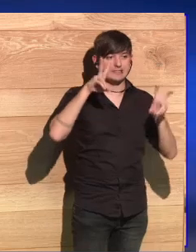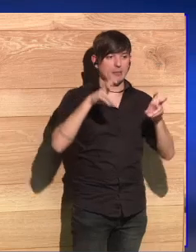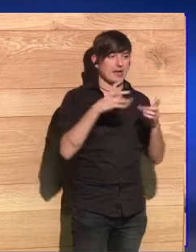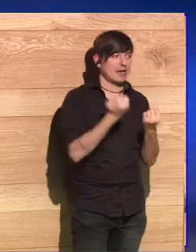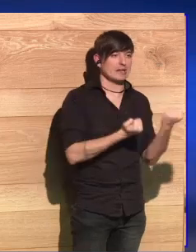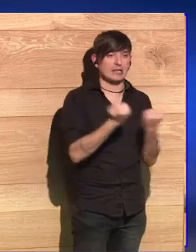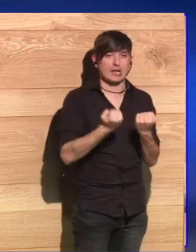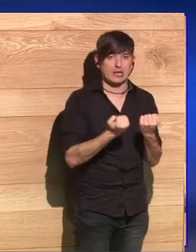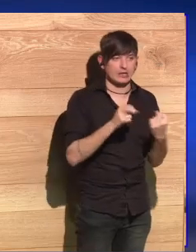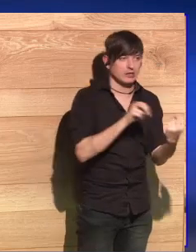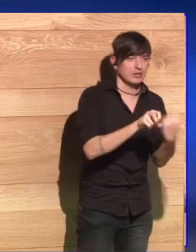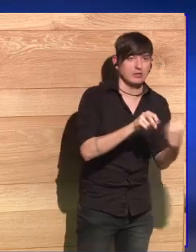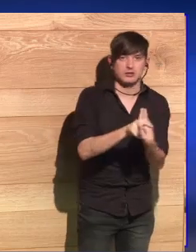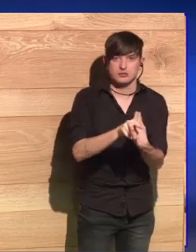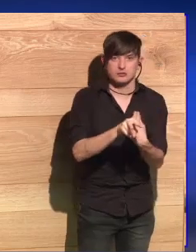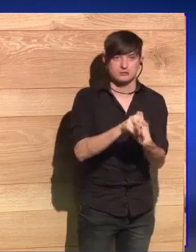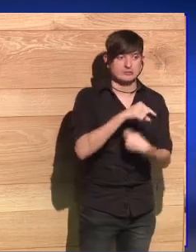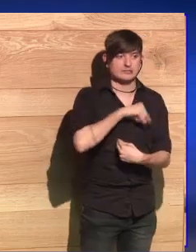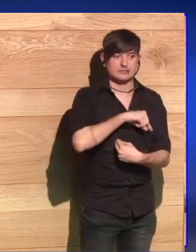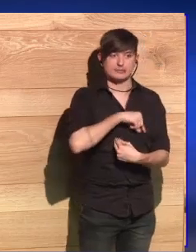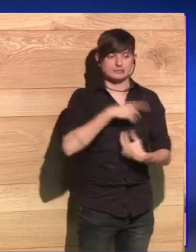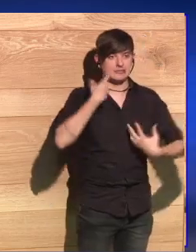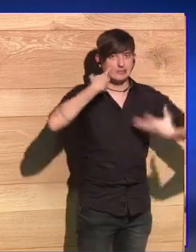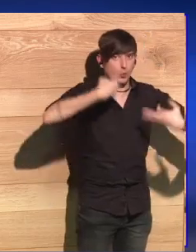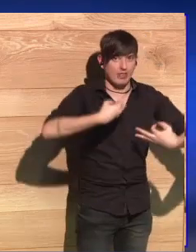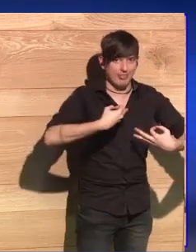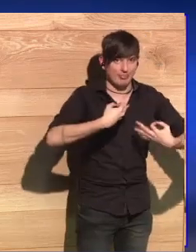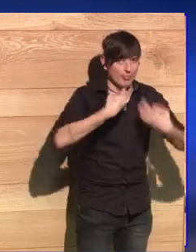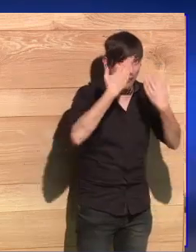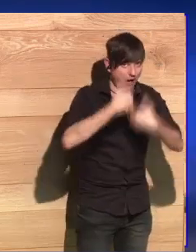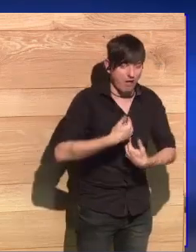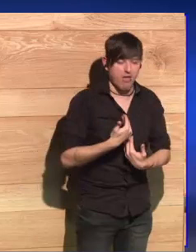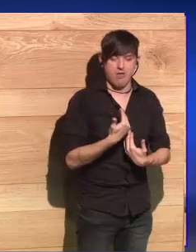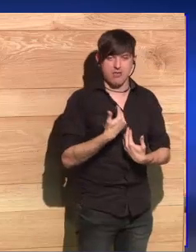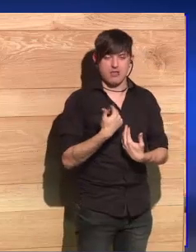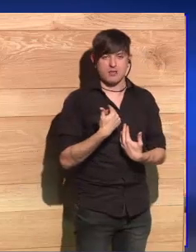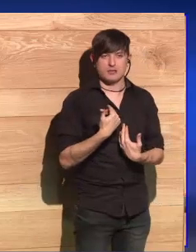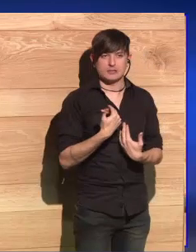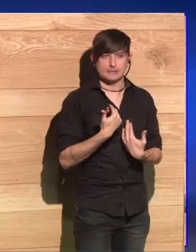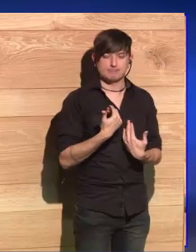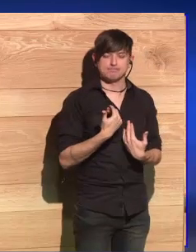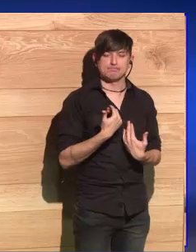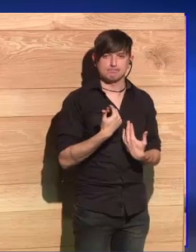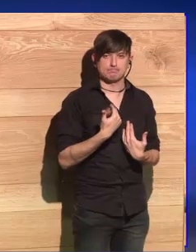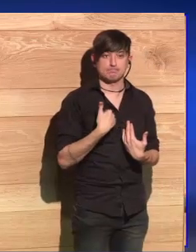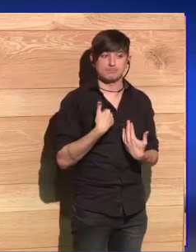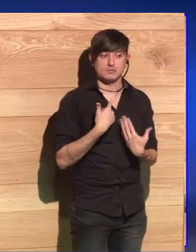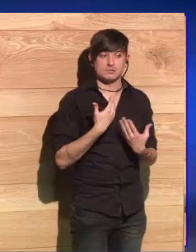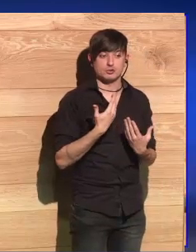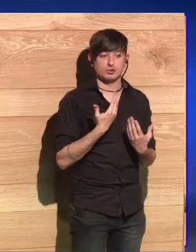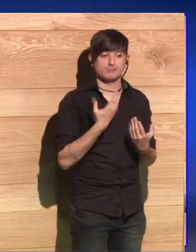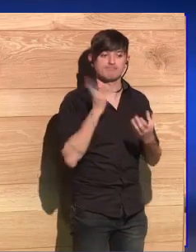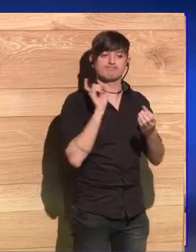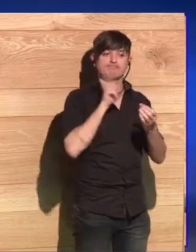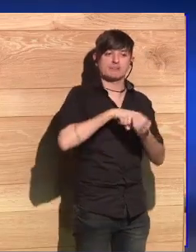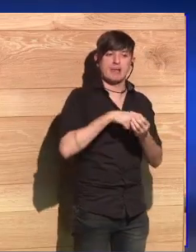Shortly before I finally got back into normal life by landing a job in Yellowstone Park, I was staying in